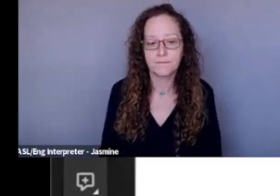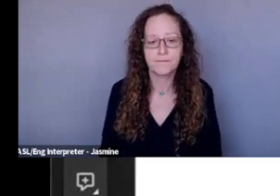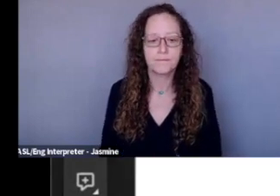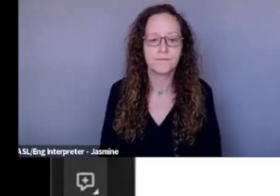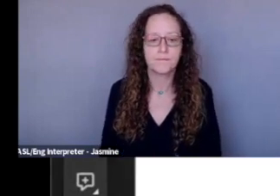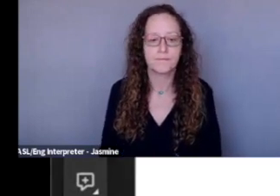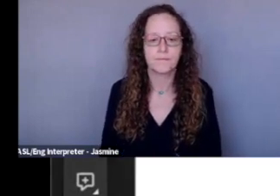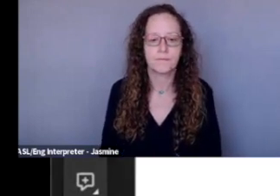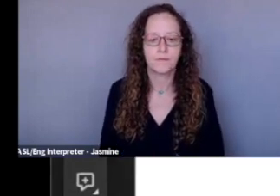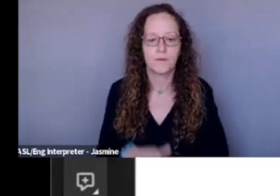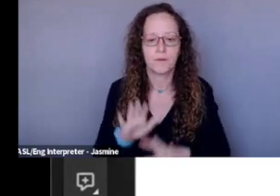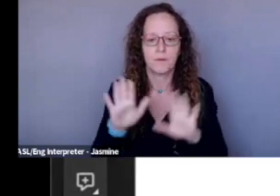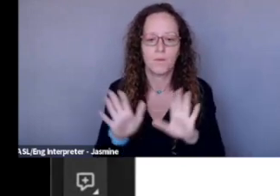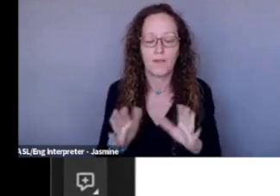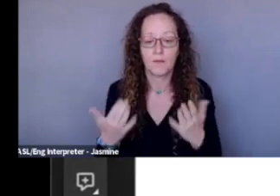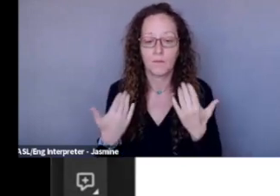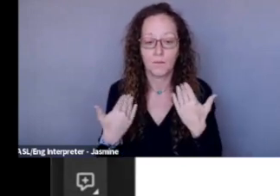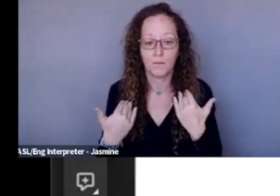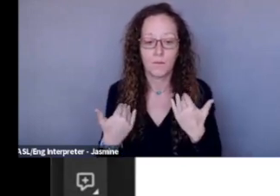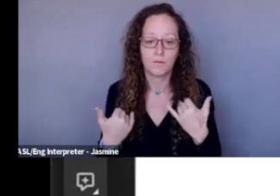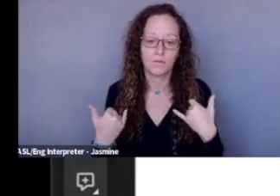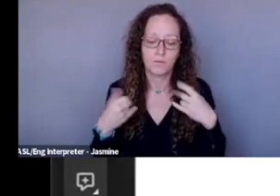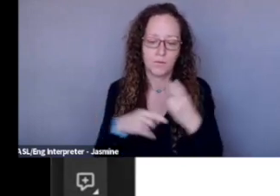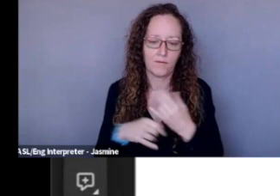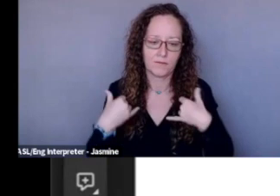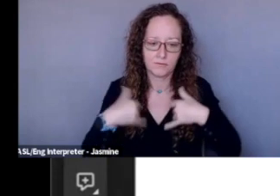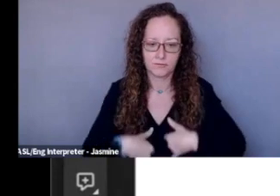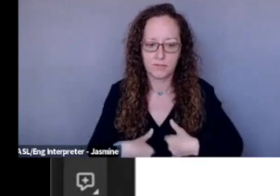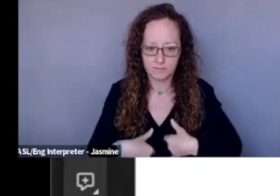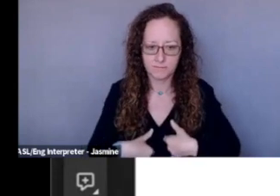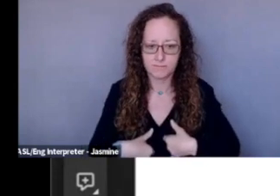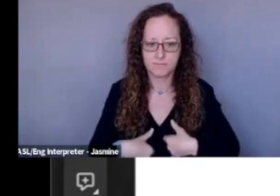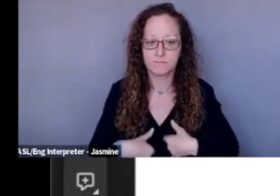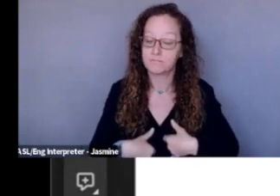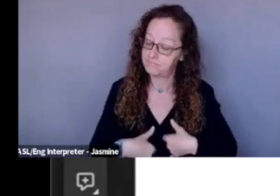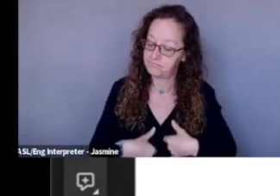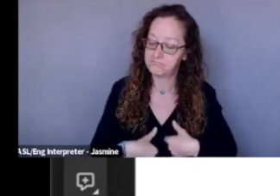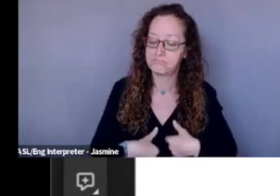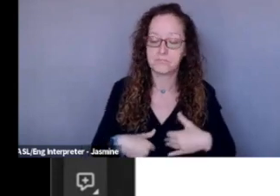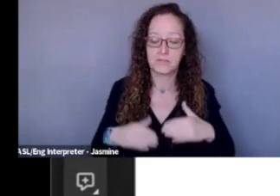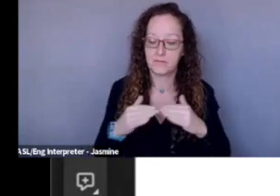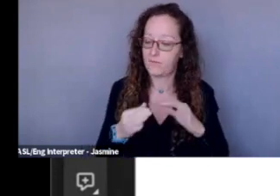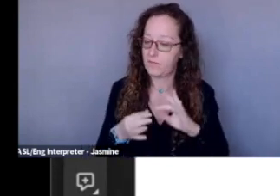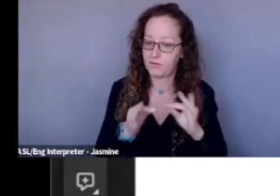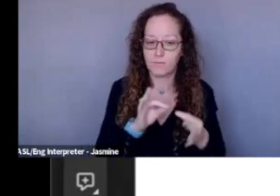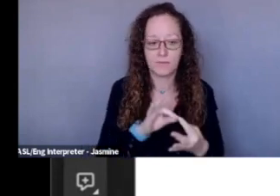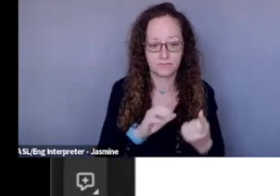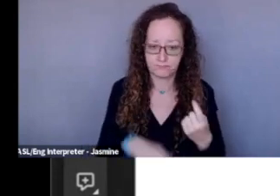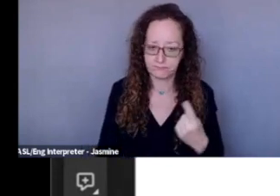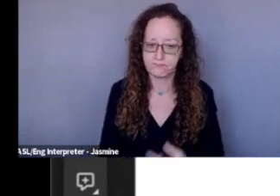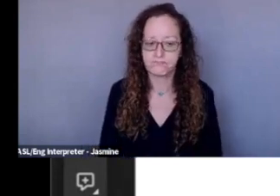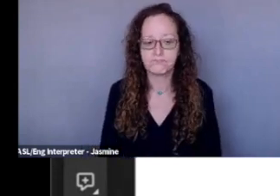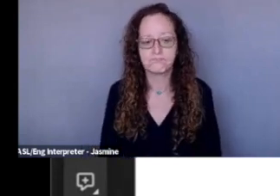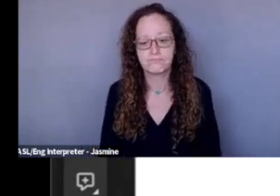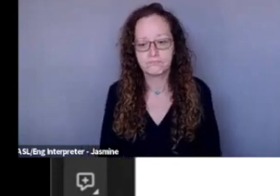Weather, cool, since she wears a jacket. That is a fair interpretation, right?